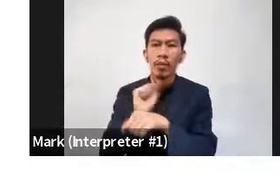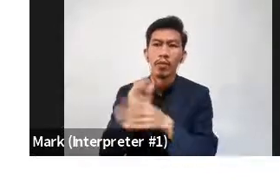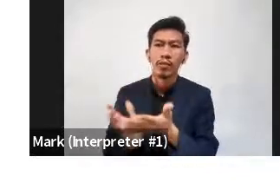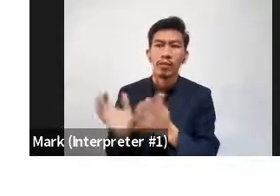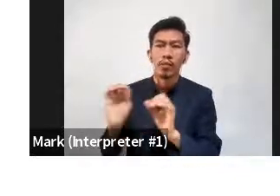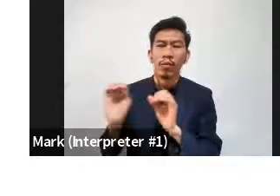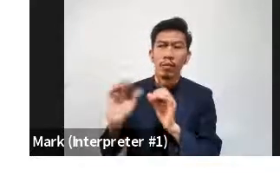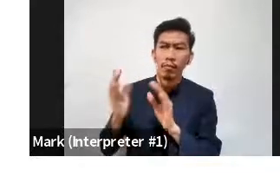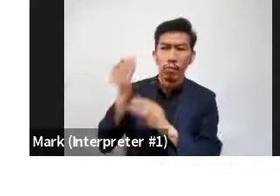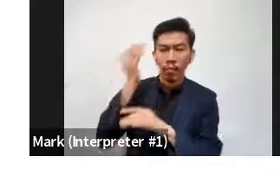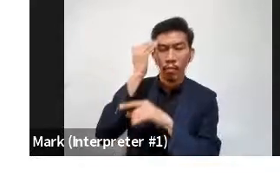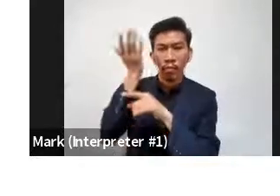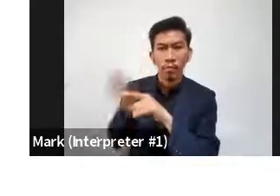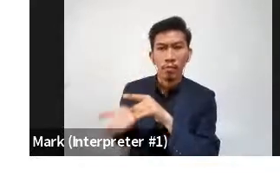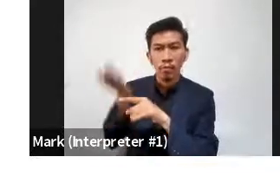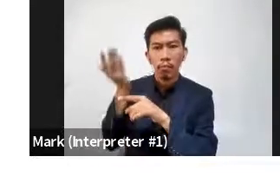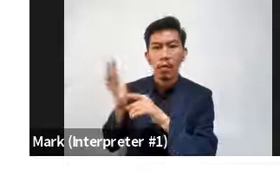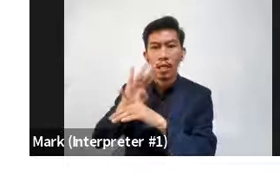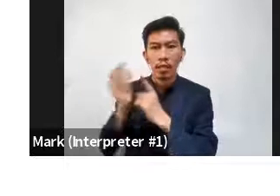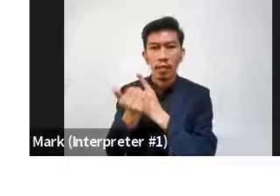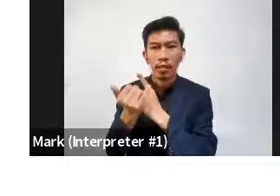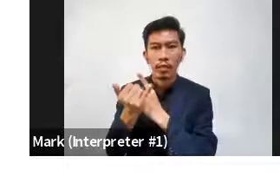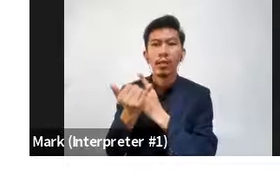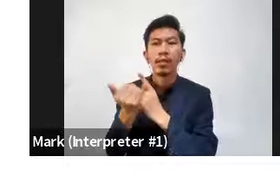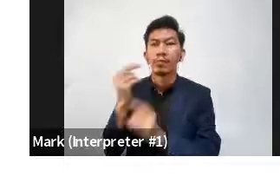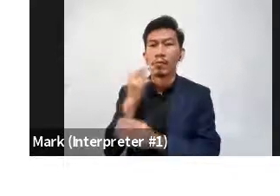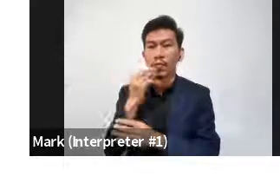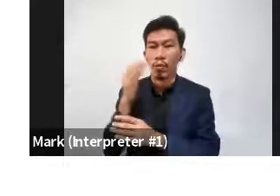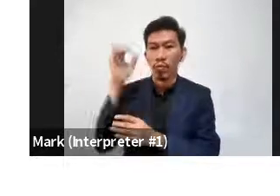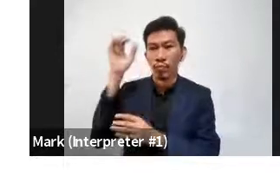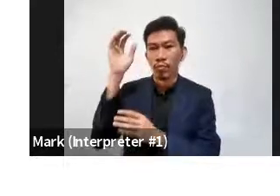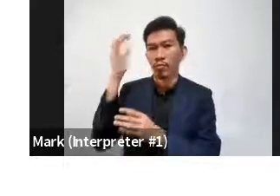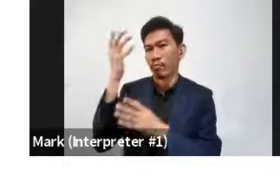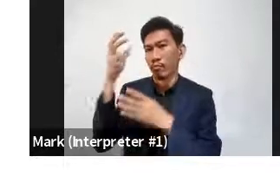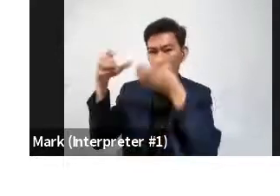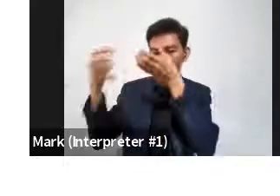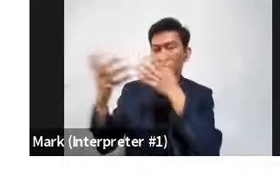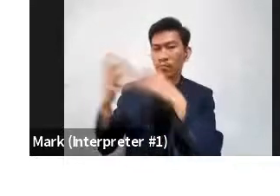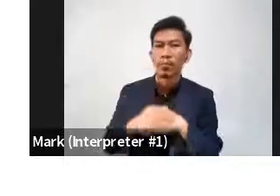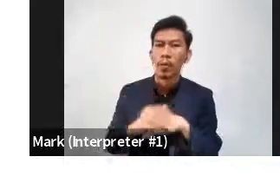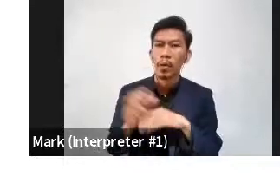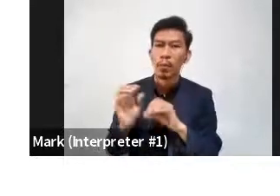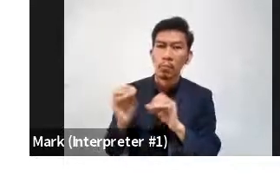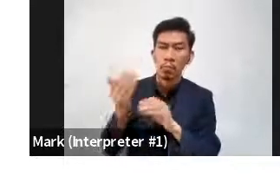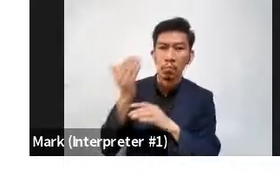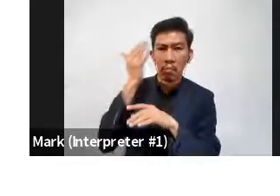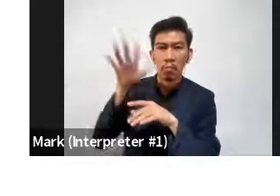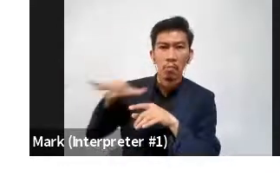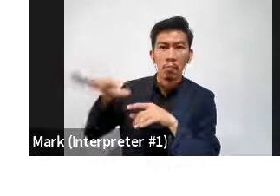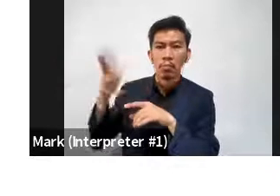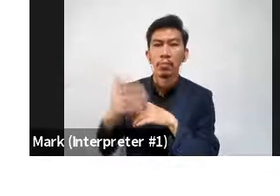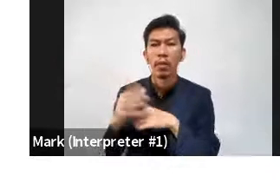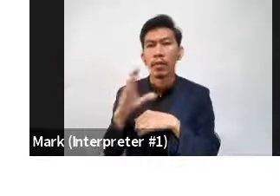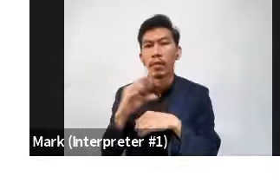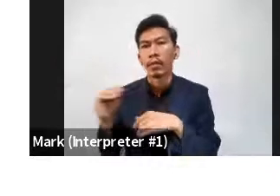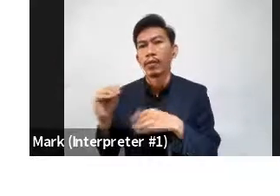barangay nutrition scholars as an important part of the healthcare system, like those things, right? And there's also issues on scarcity of